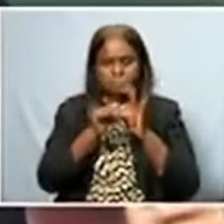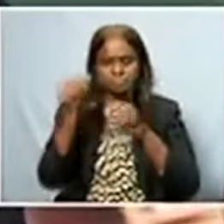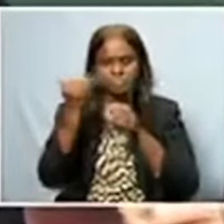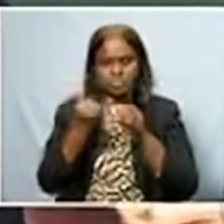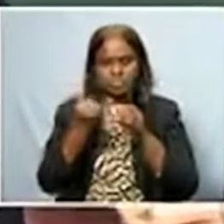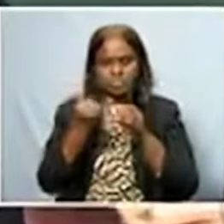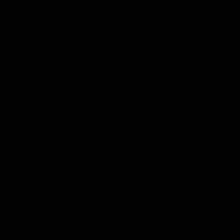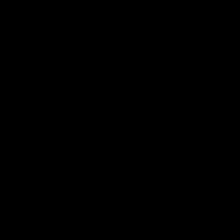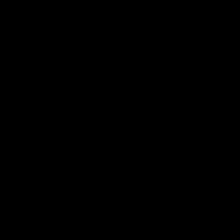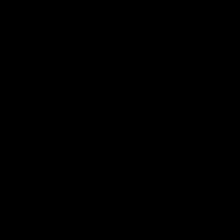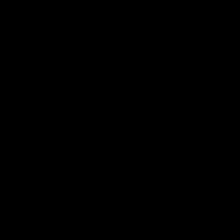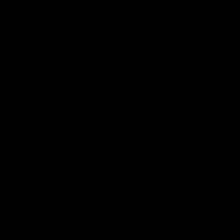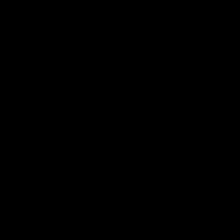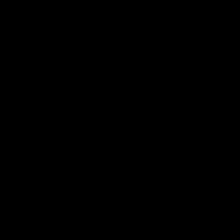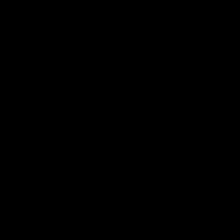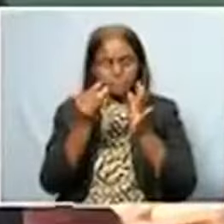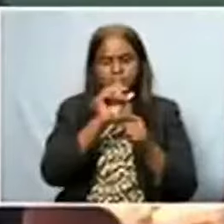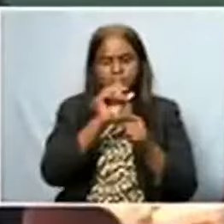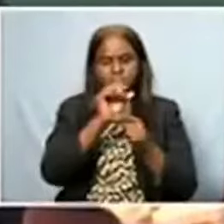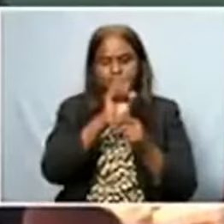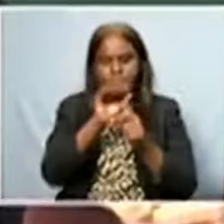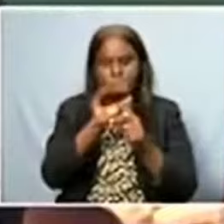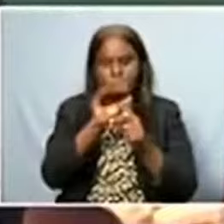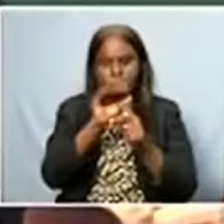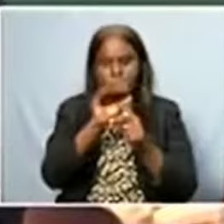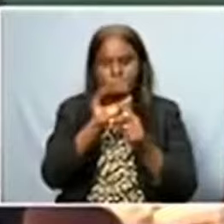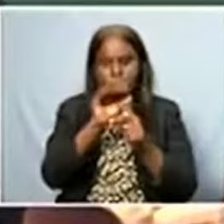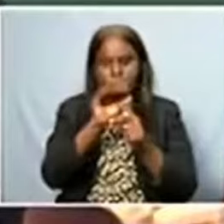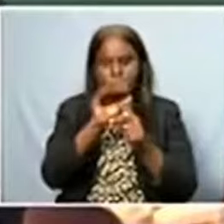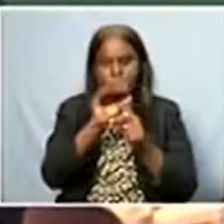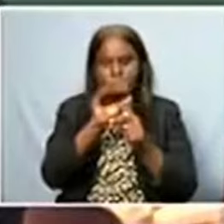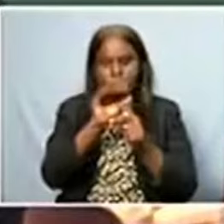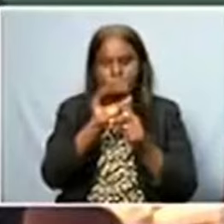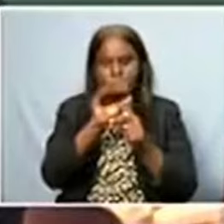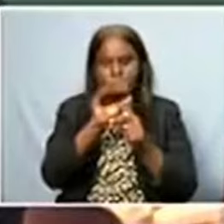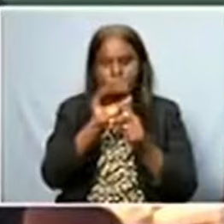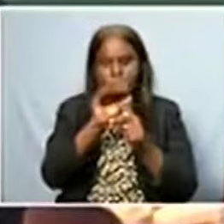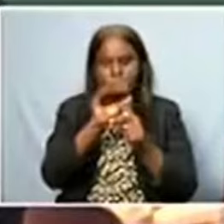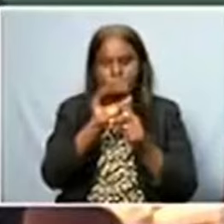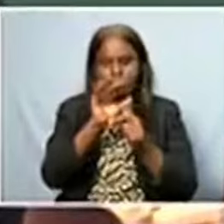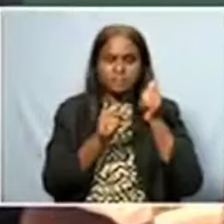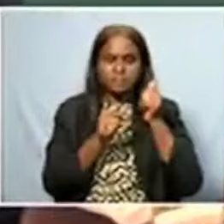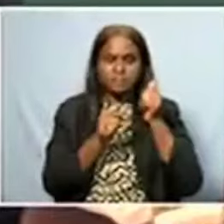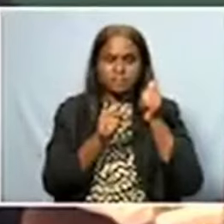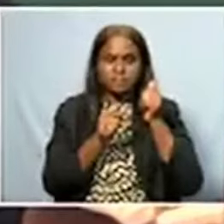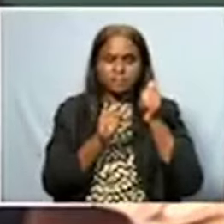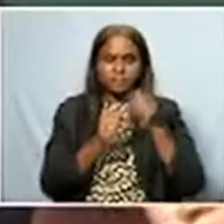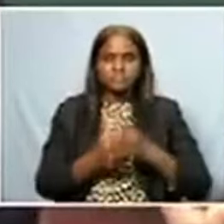Book, be added with words circulated. Any debate?